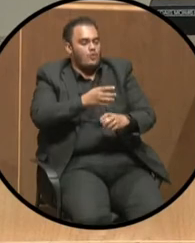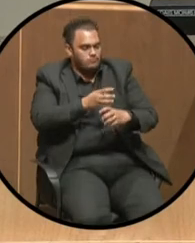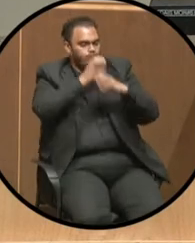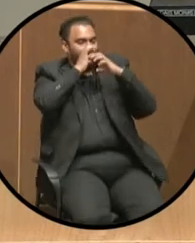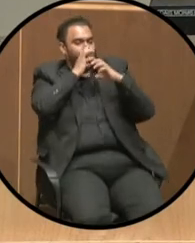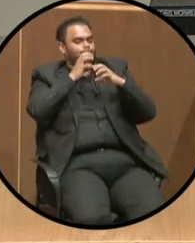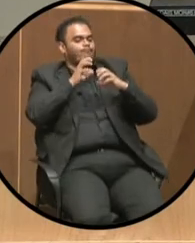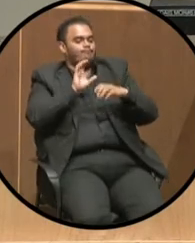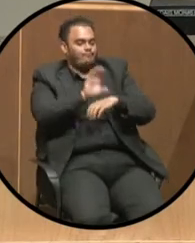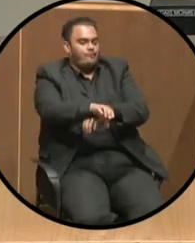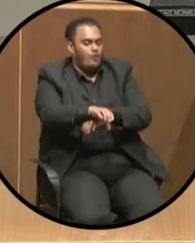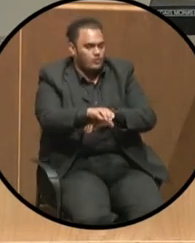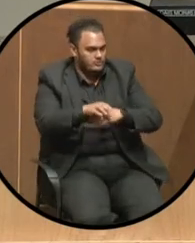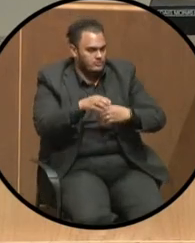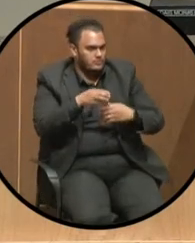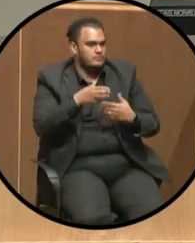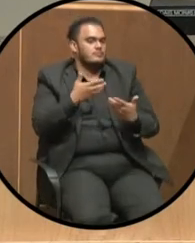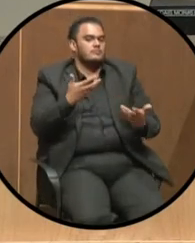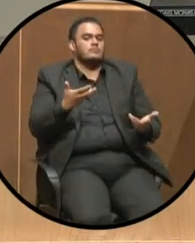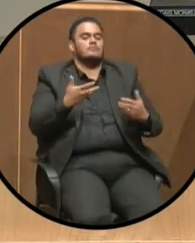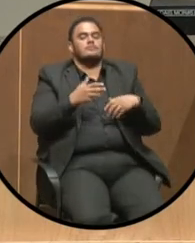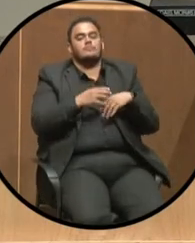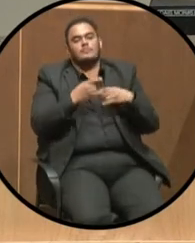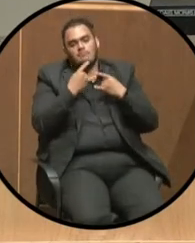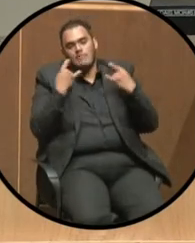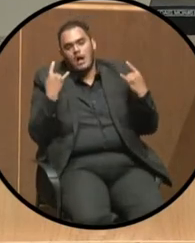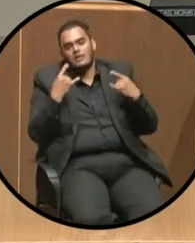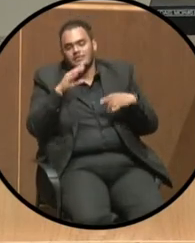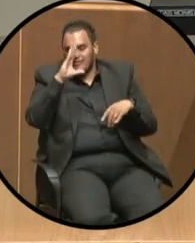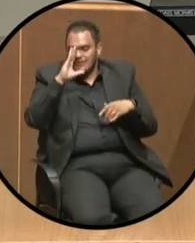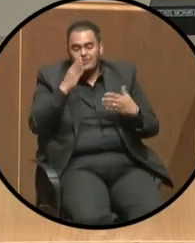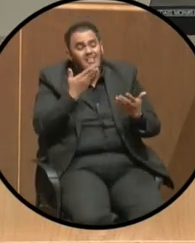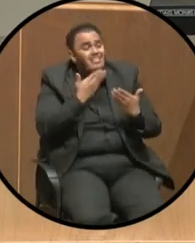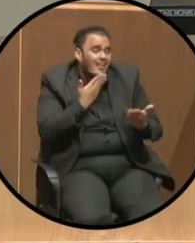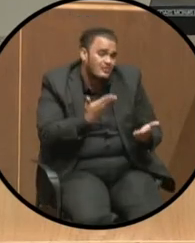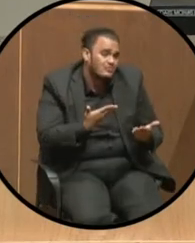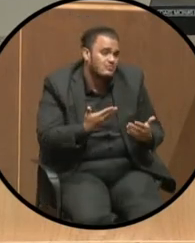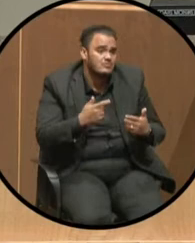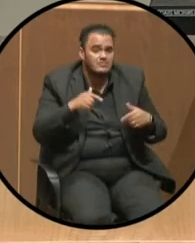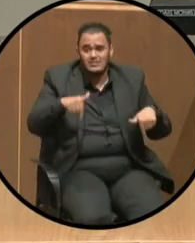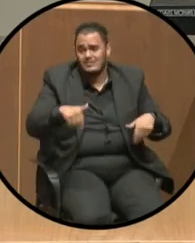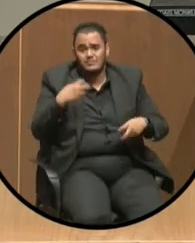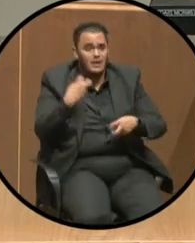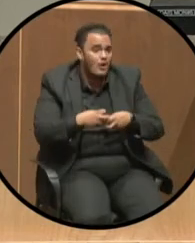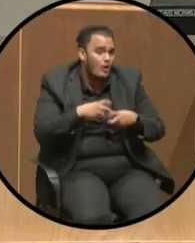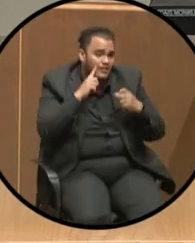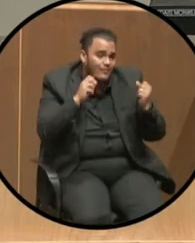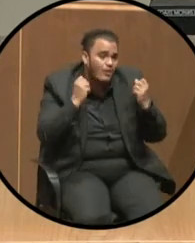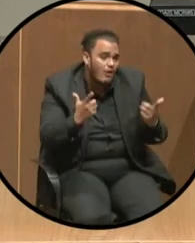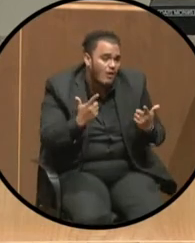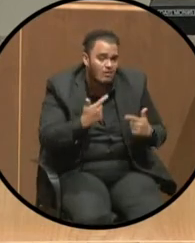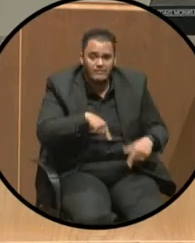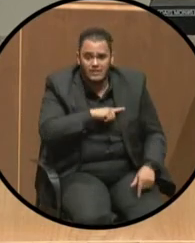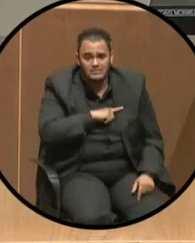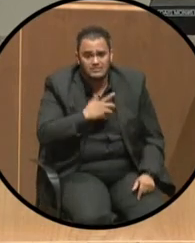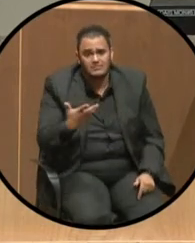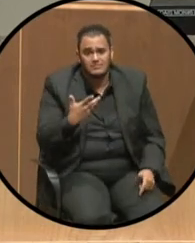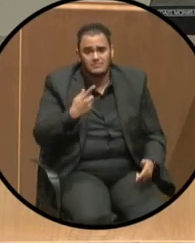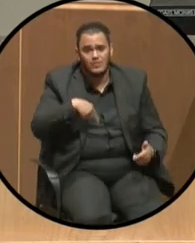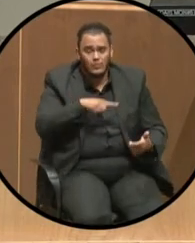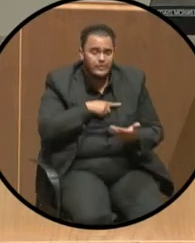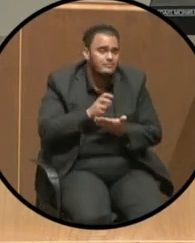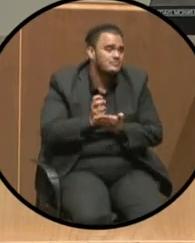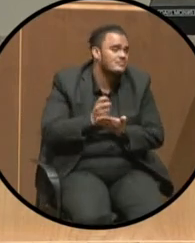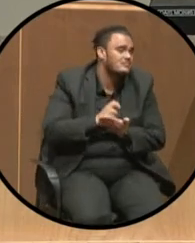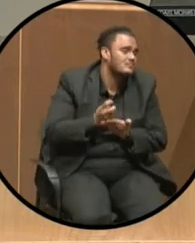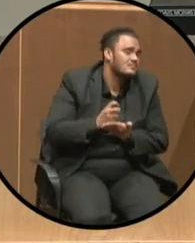So I just want to say, you know, thank you. I know that this has been hard. It's been hard on all of us. We've lost sleep. I want you to know that I listen to